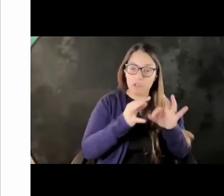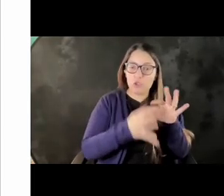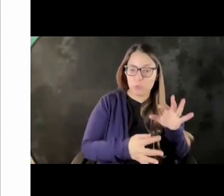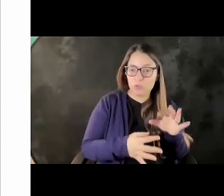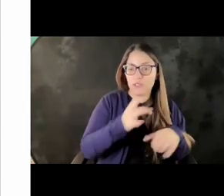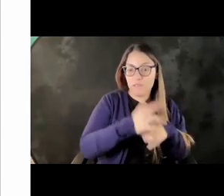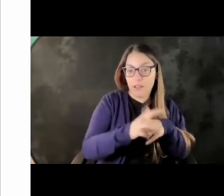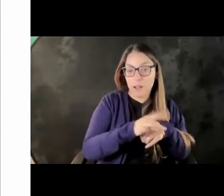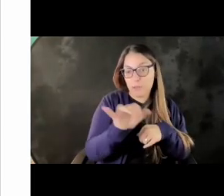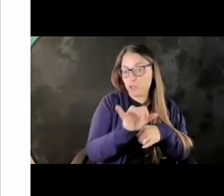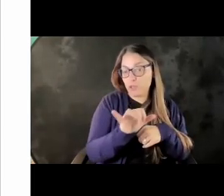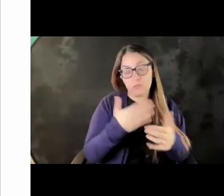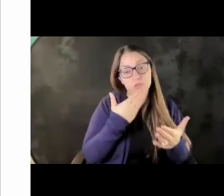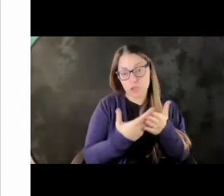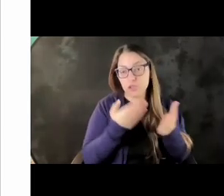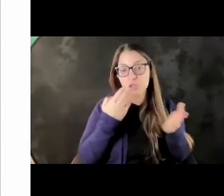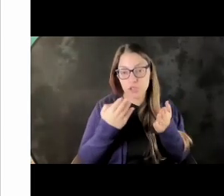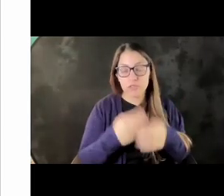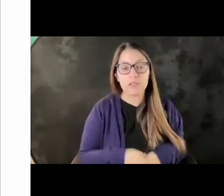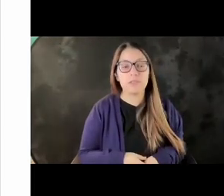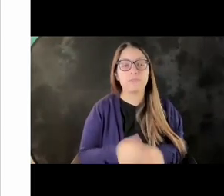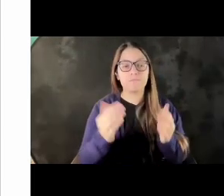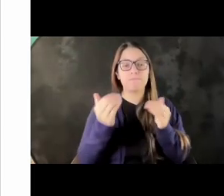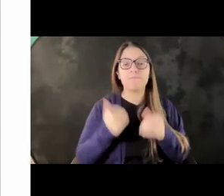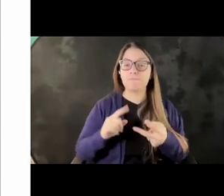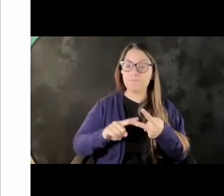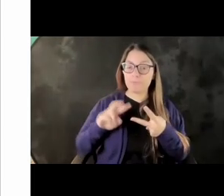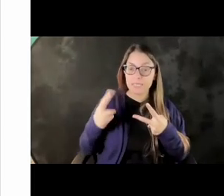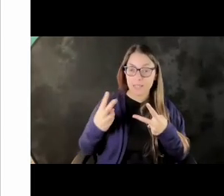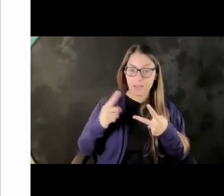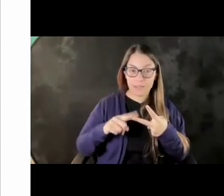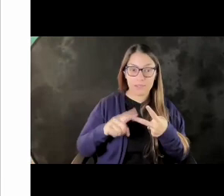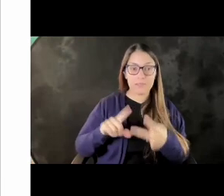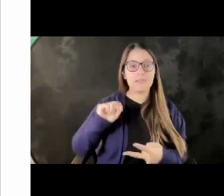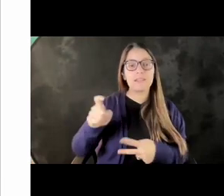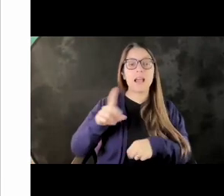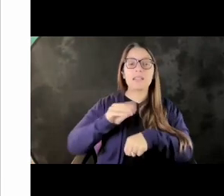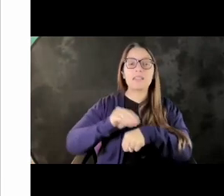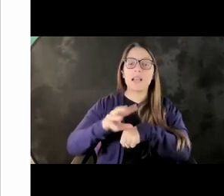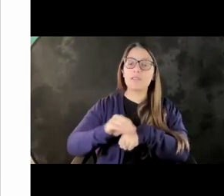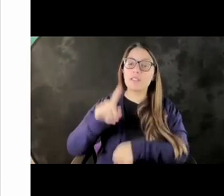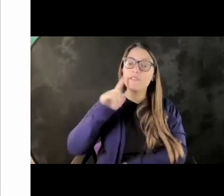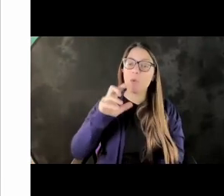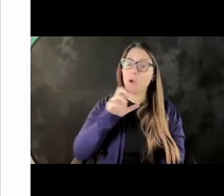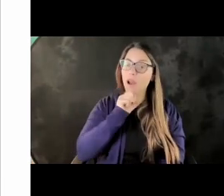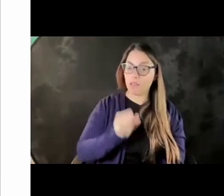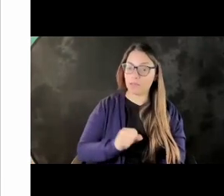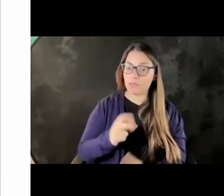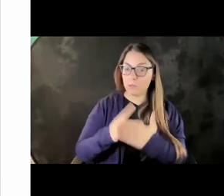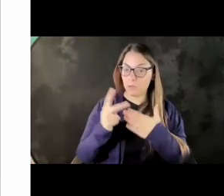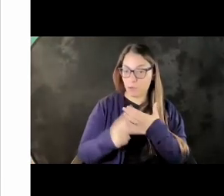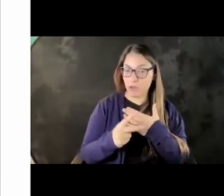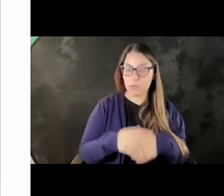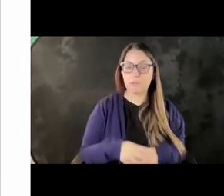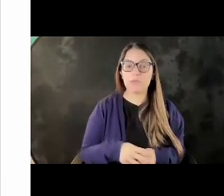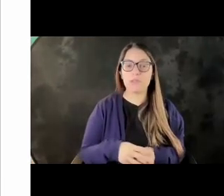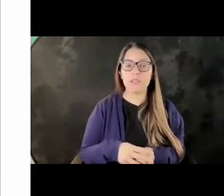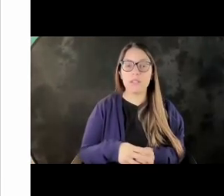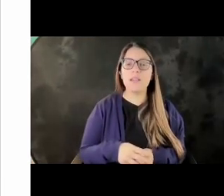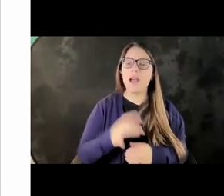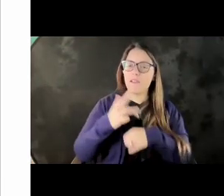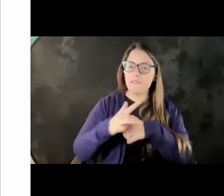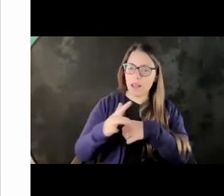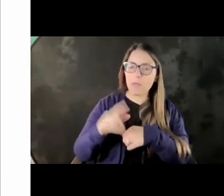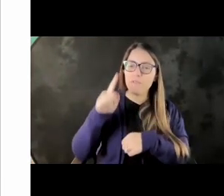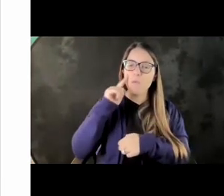service. The tax counseling for the elderly programs, those are available for individuals who are 60 and